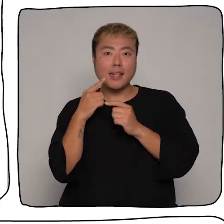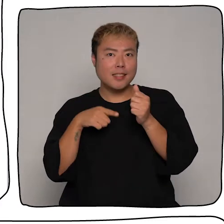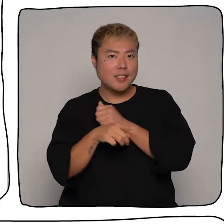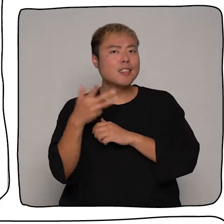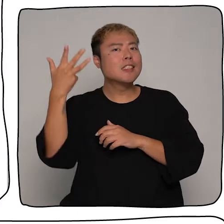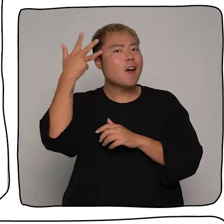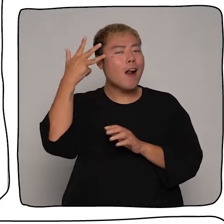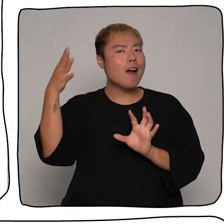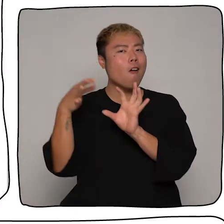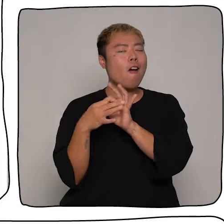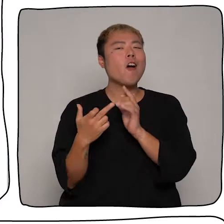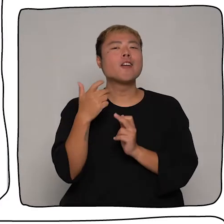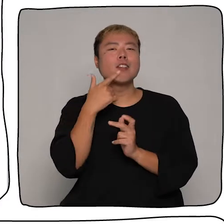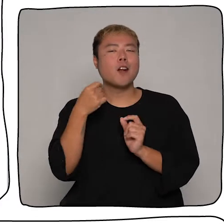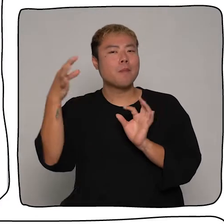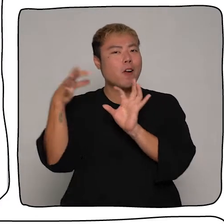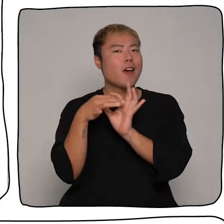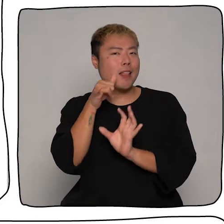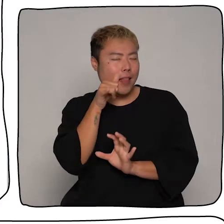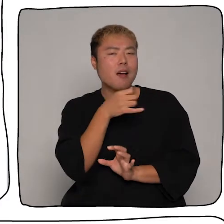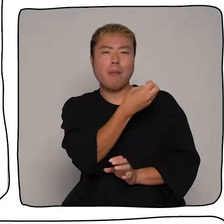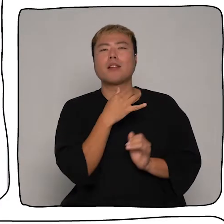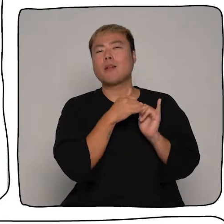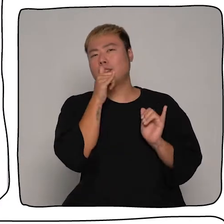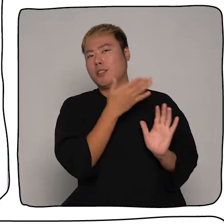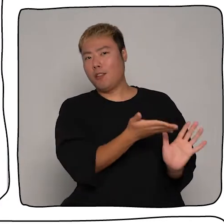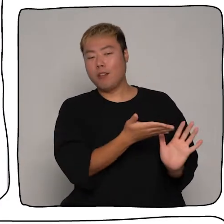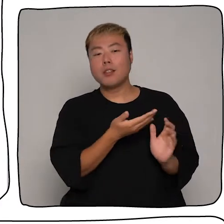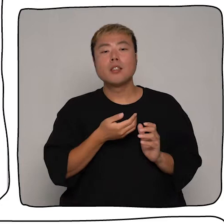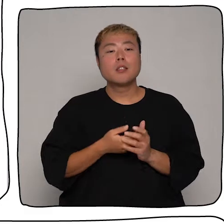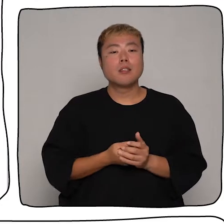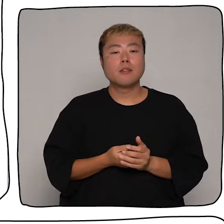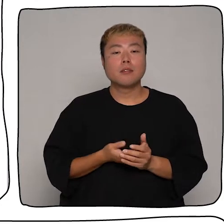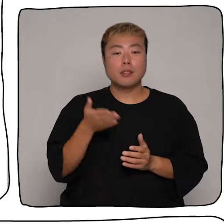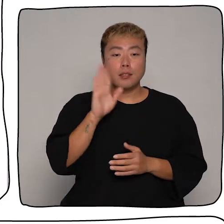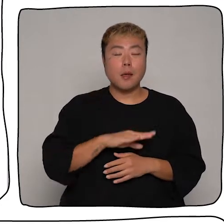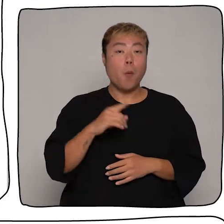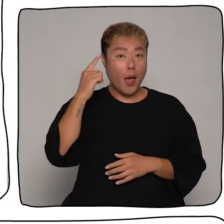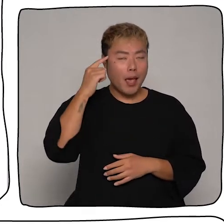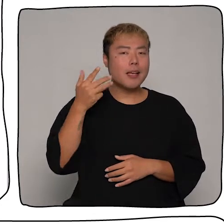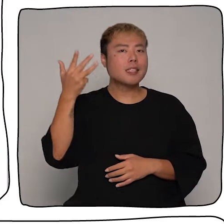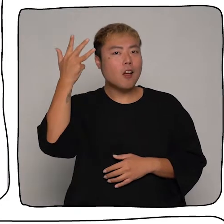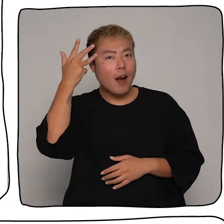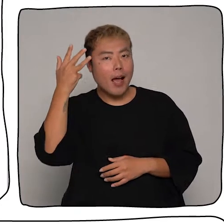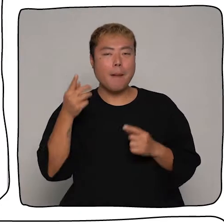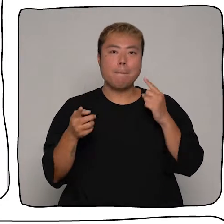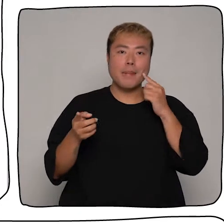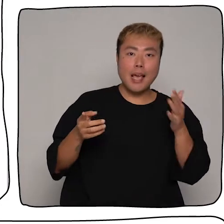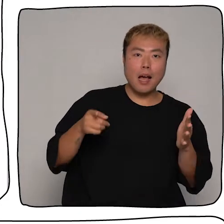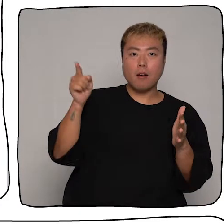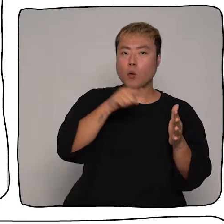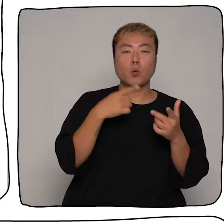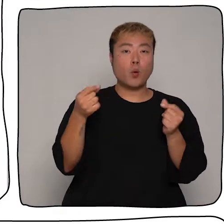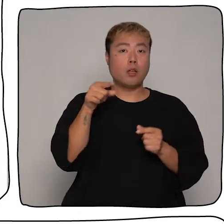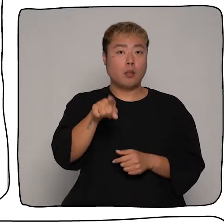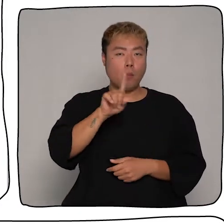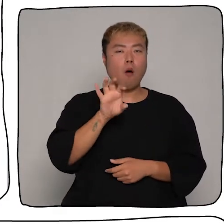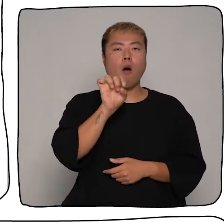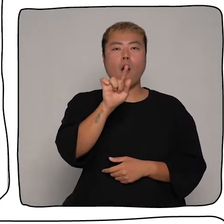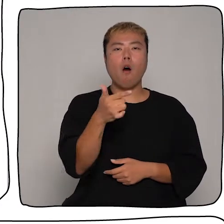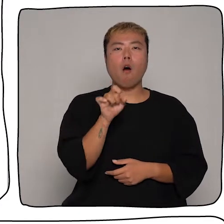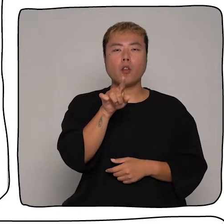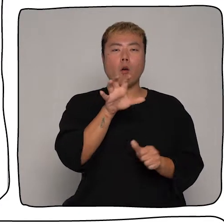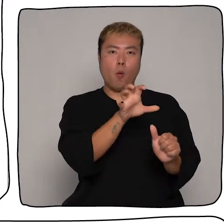of philosophy. Yes, both of them use